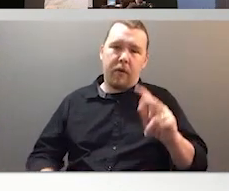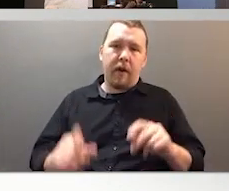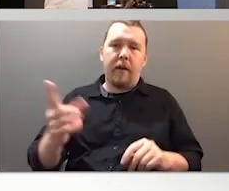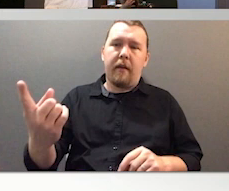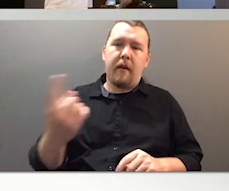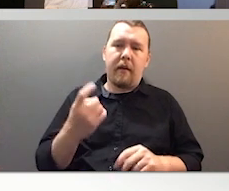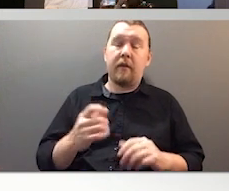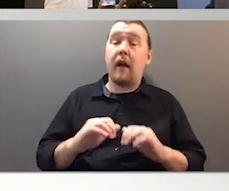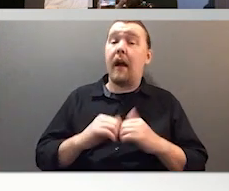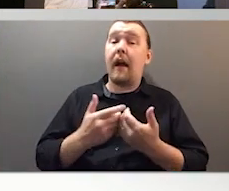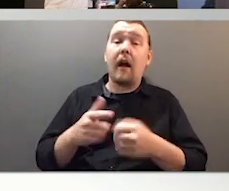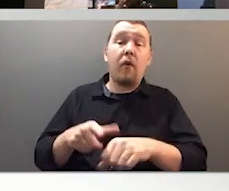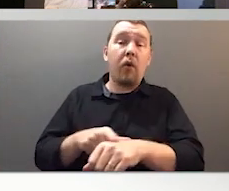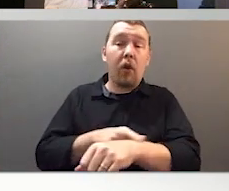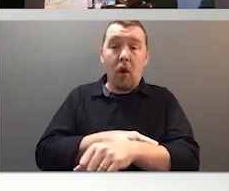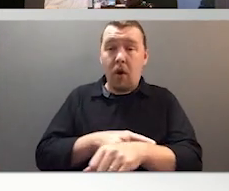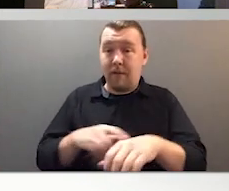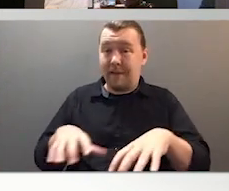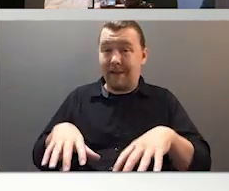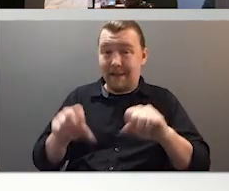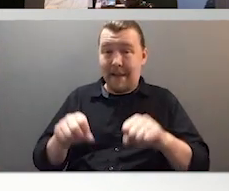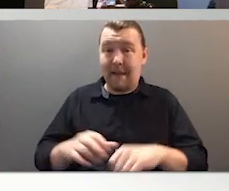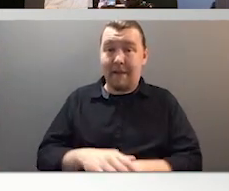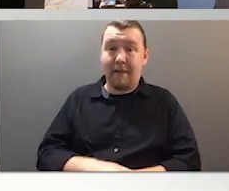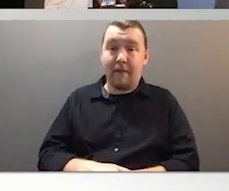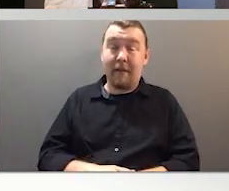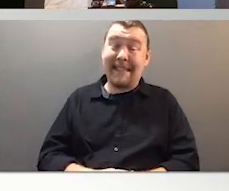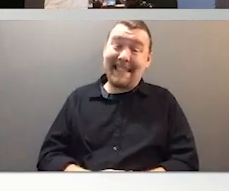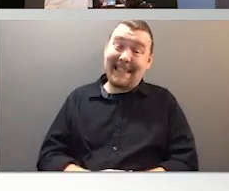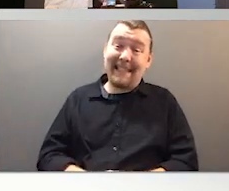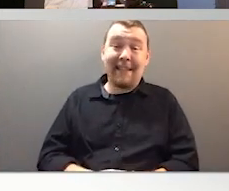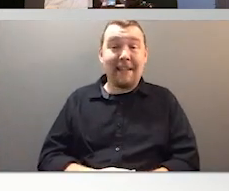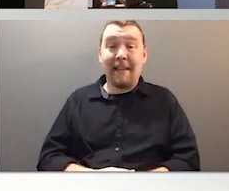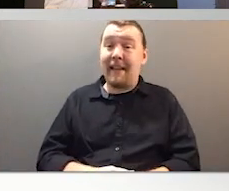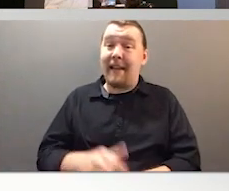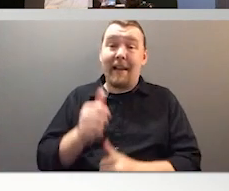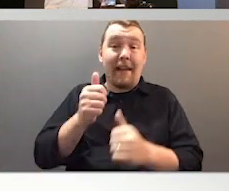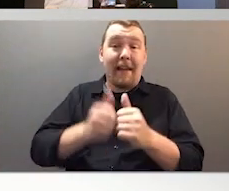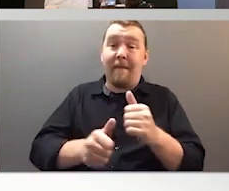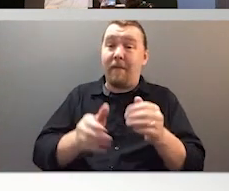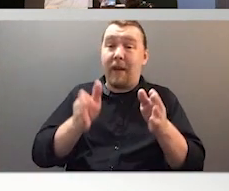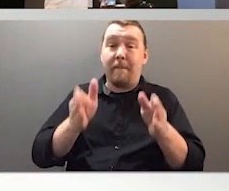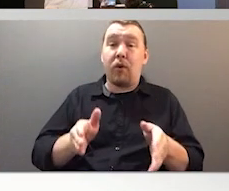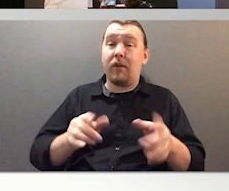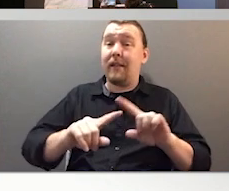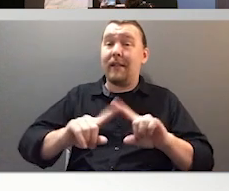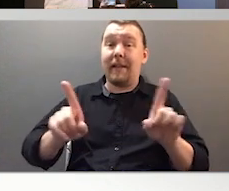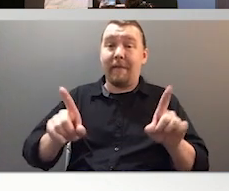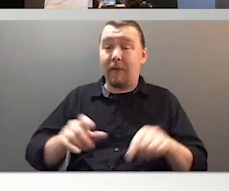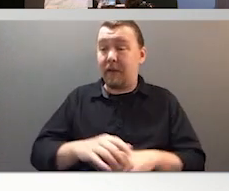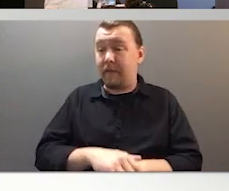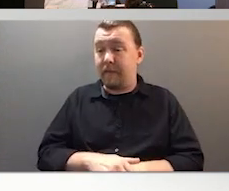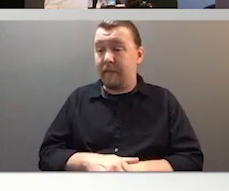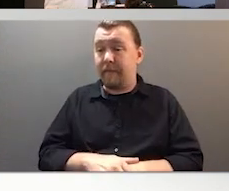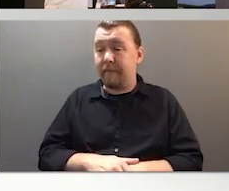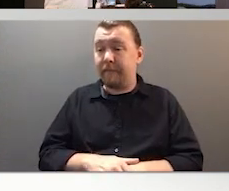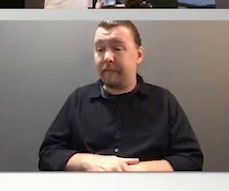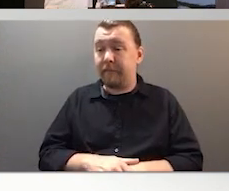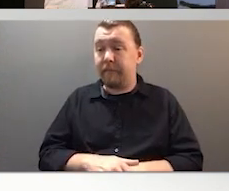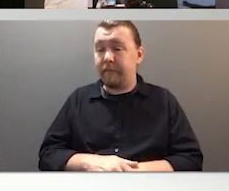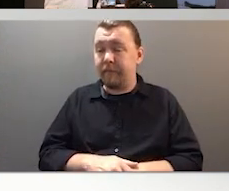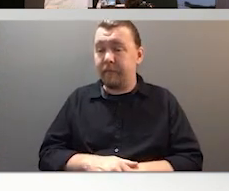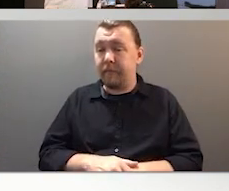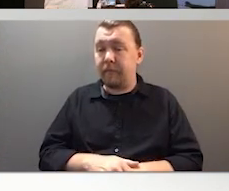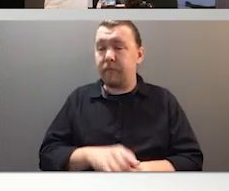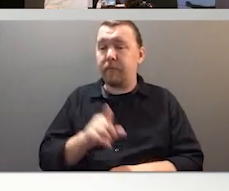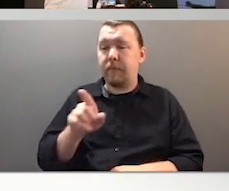it take? Well, every person is different, so I'm going to go back to the autism. So the young